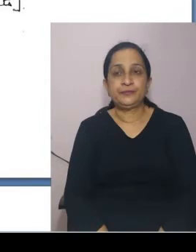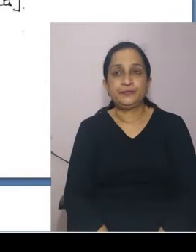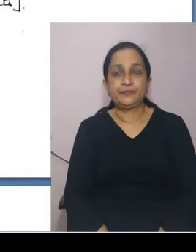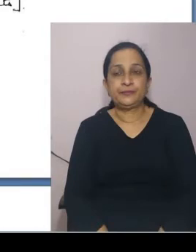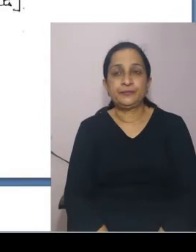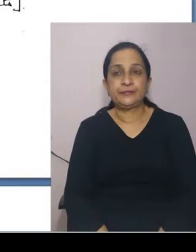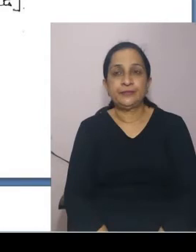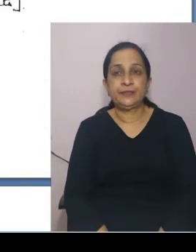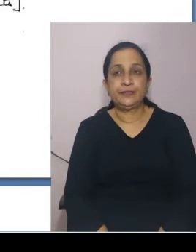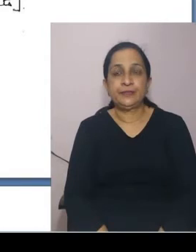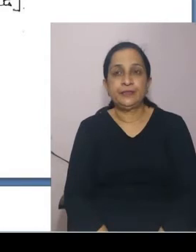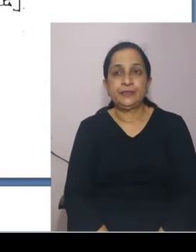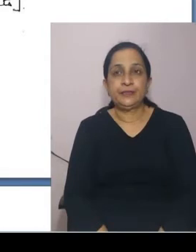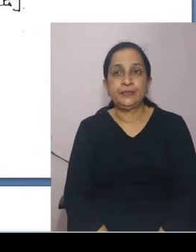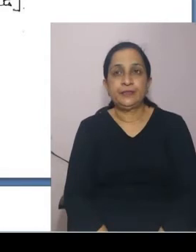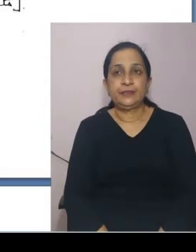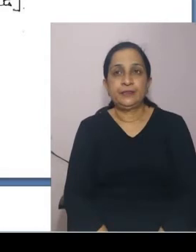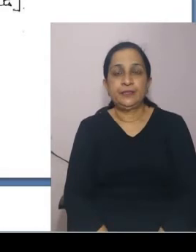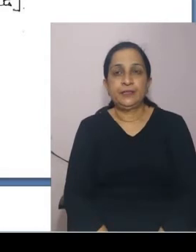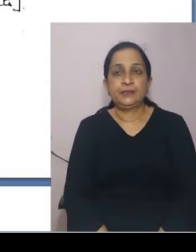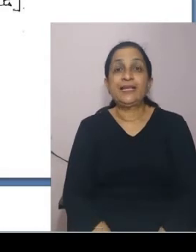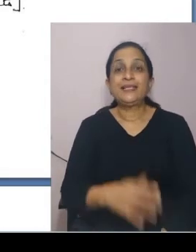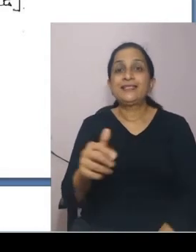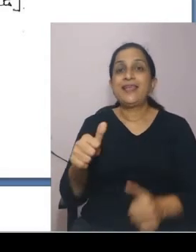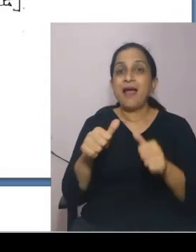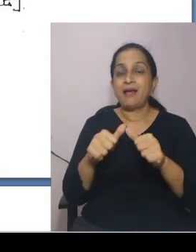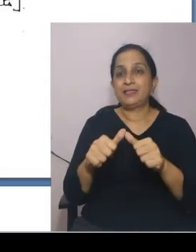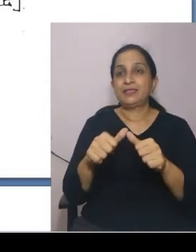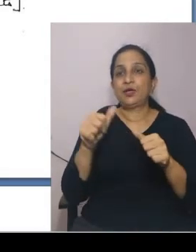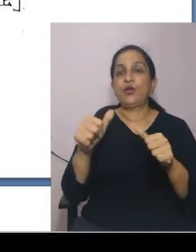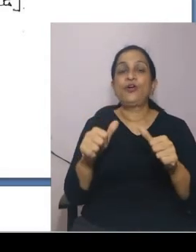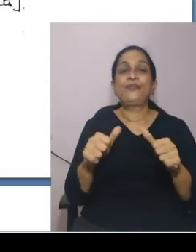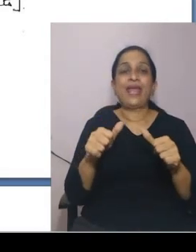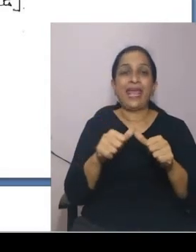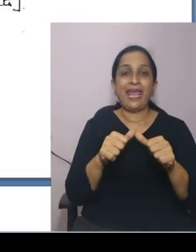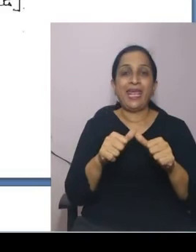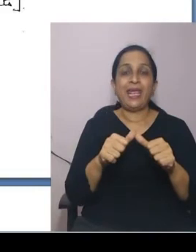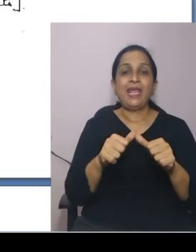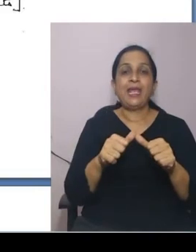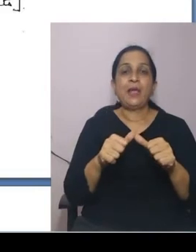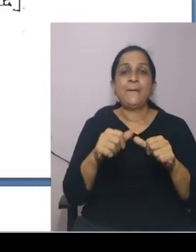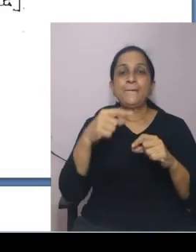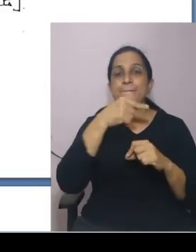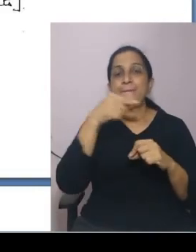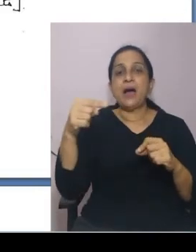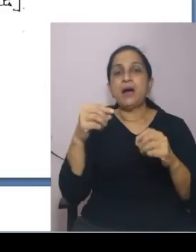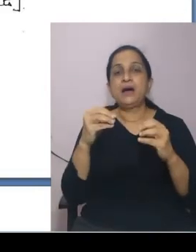a bar in A vector A into vector B value.